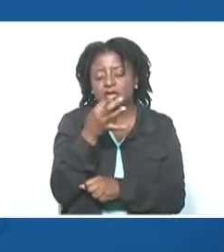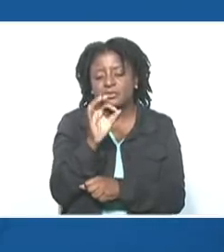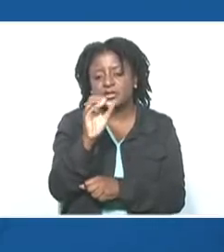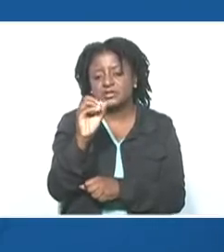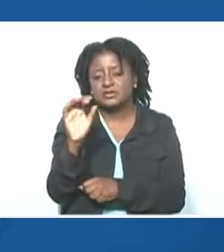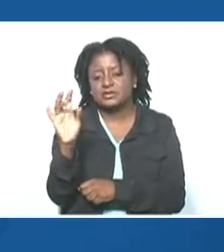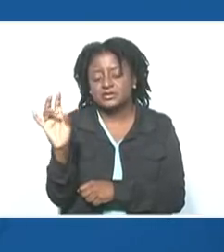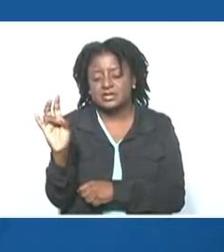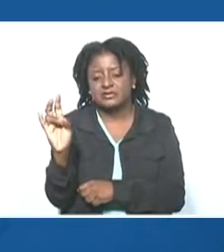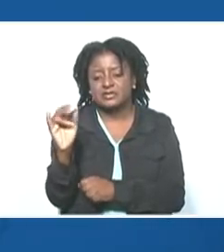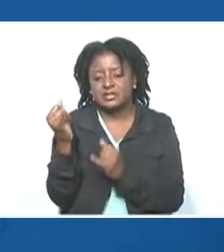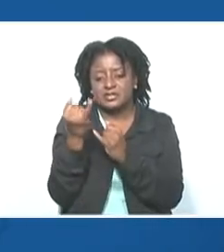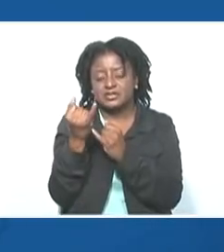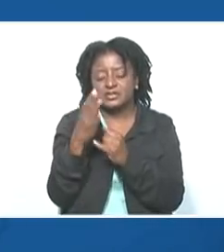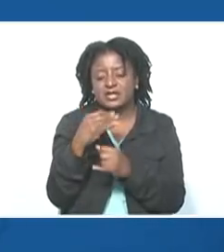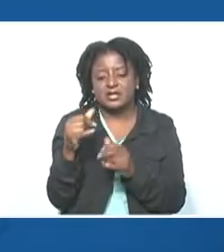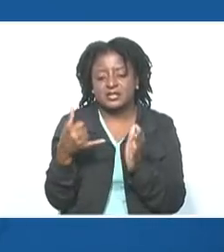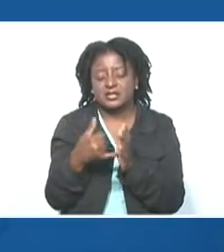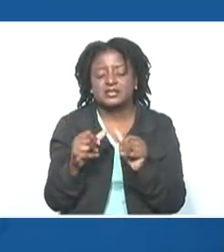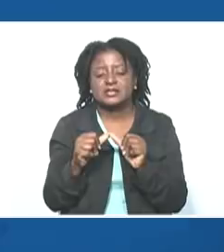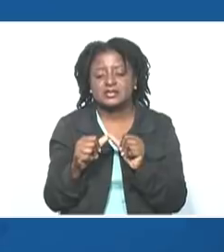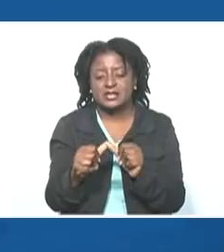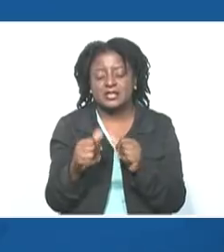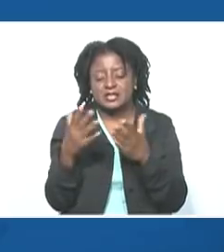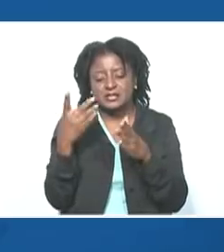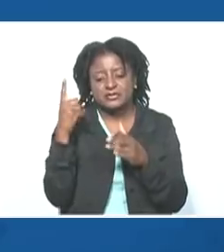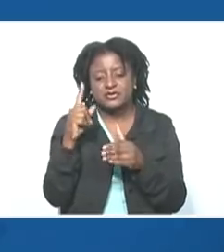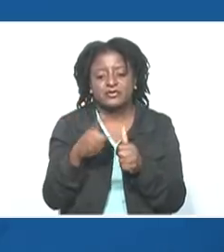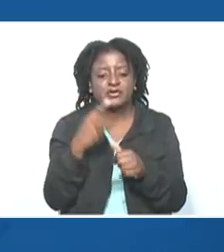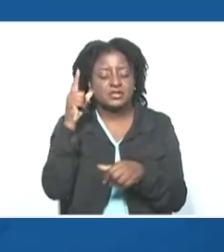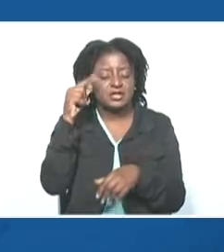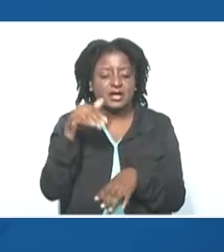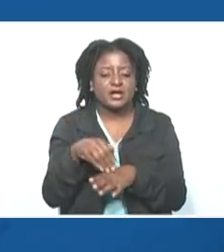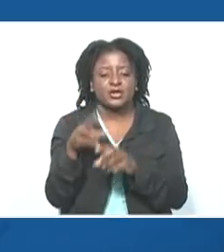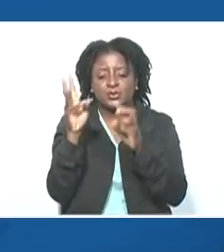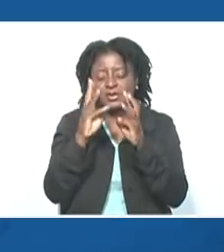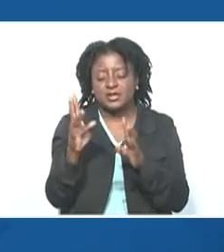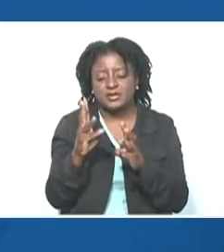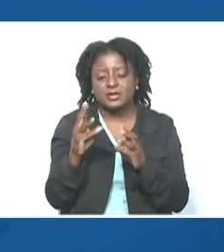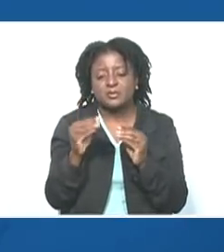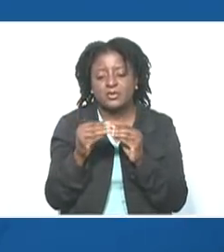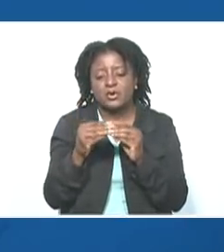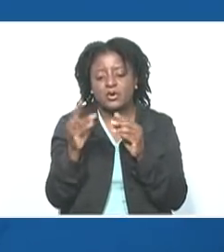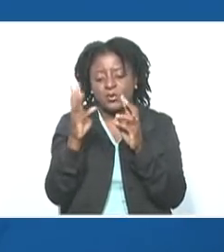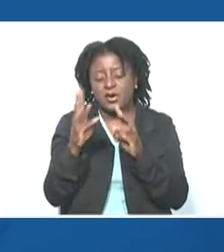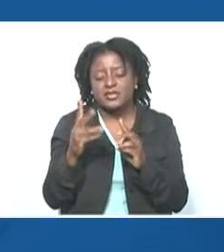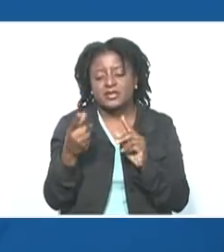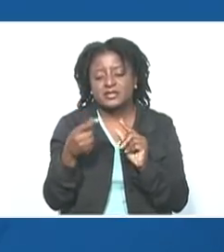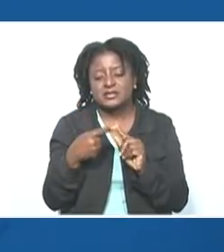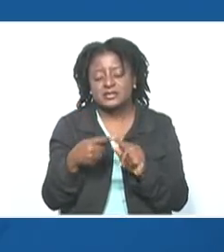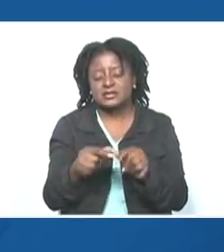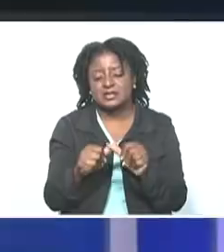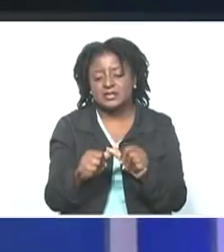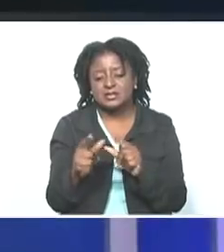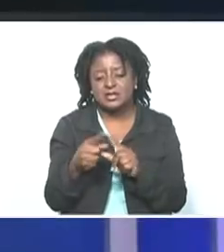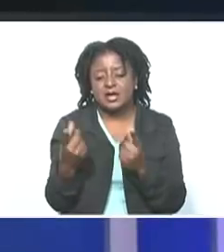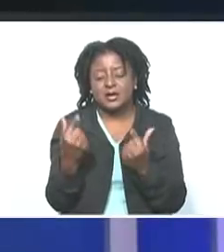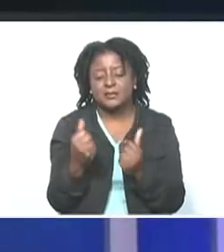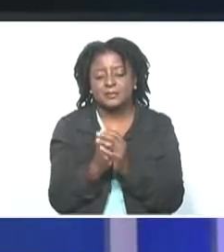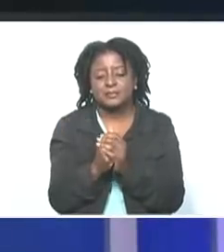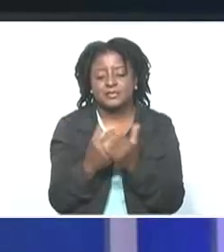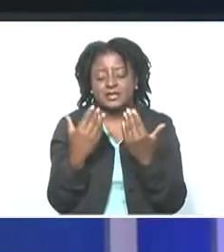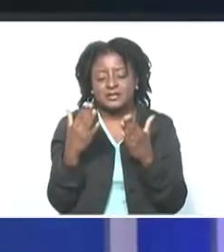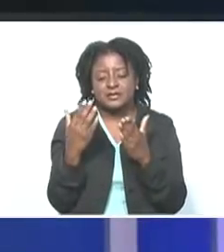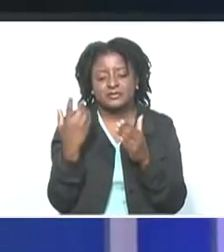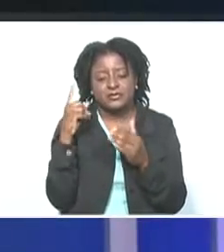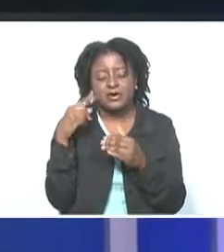is 30.07 inches, and it is steady. That's going to do it for your first look at Weather at 6. Stay tuned, more weather is still to come. Well,